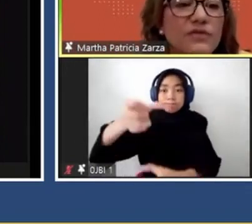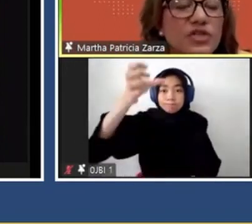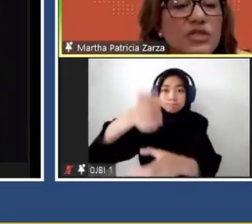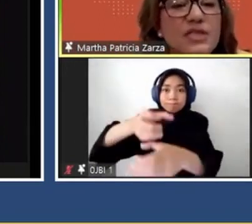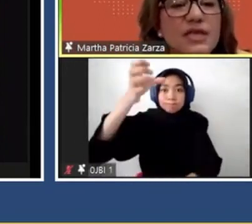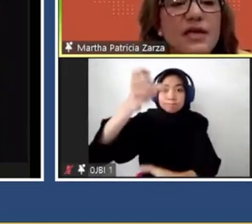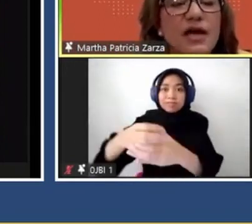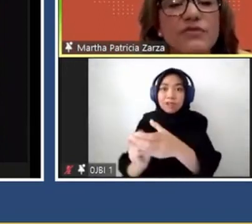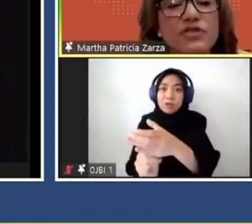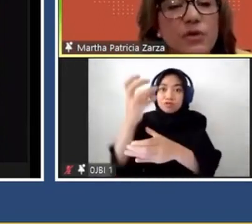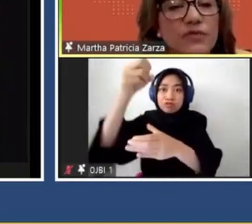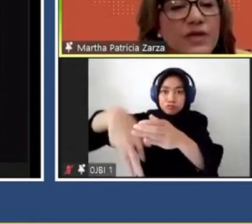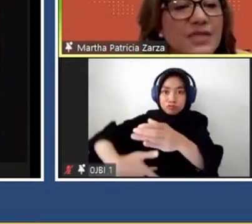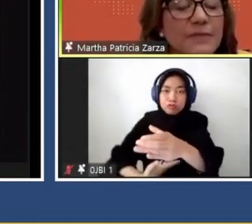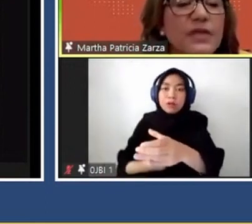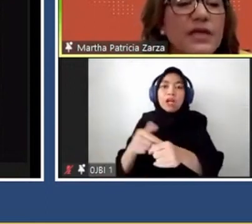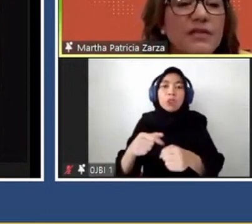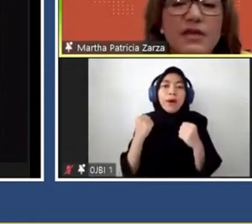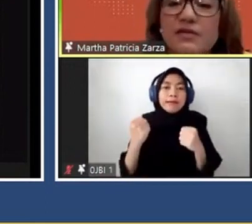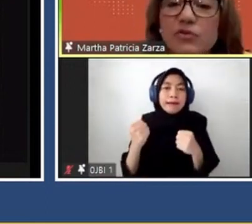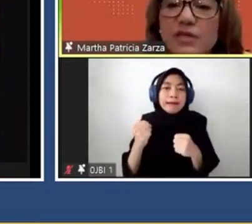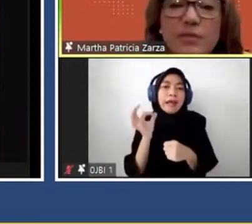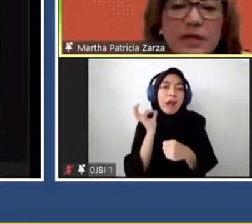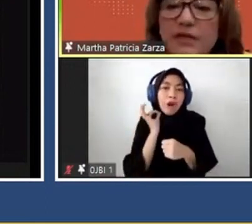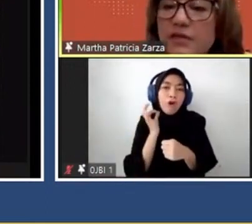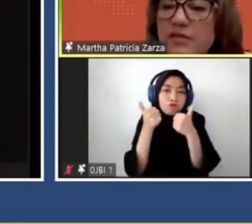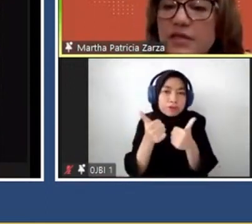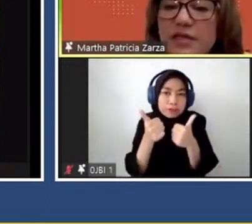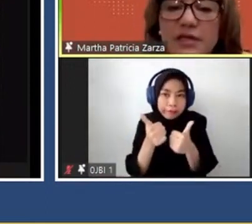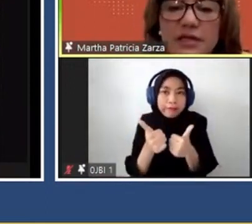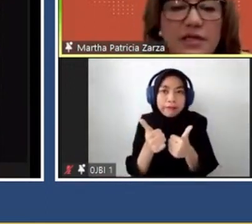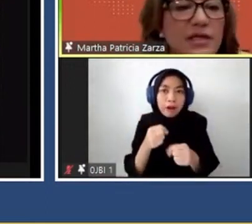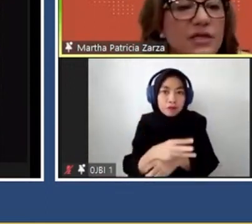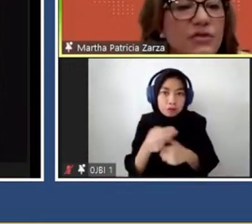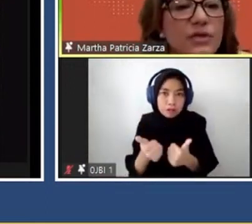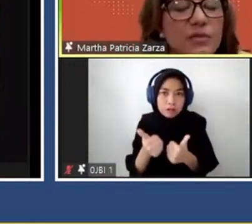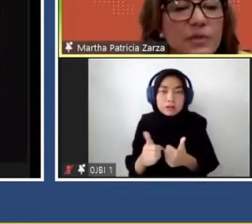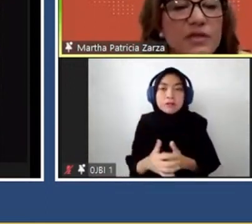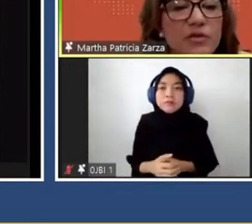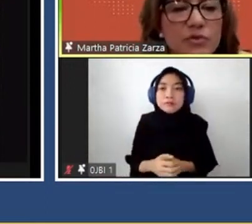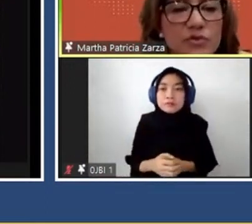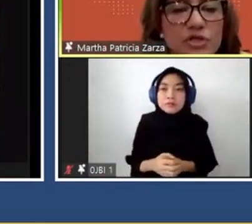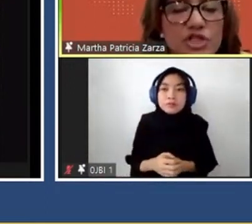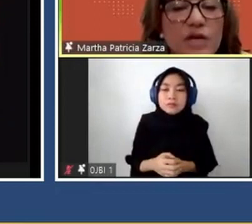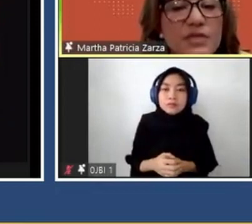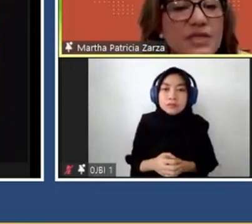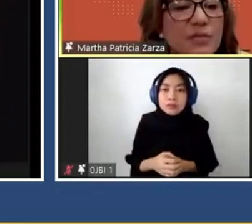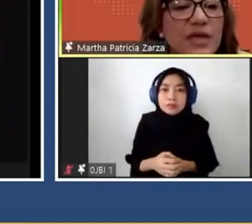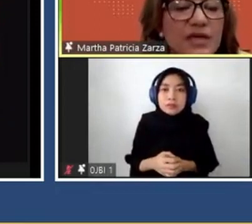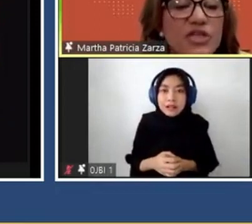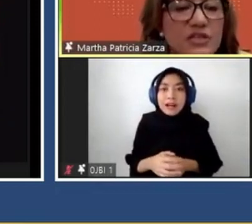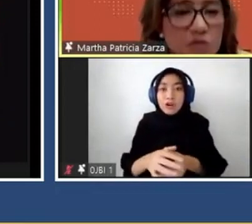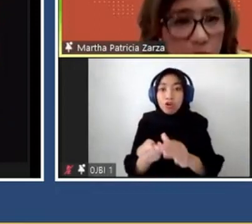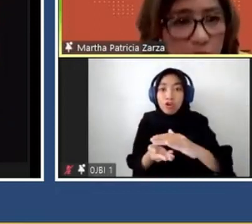for energy efficiency and for smoke venting. There are two independent, in here and in here, two independent combustion chambers